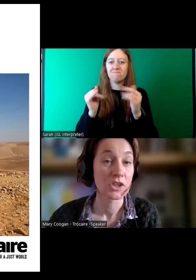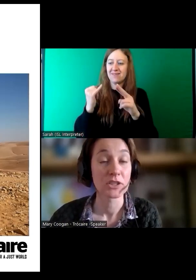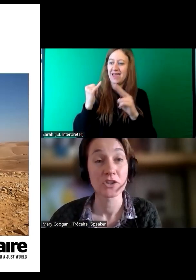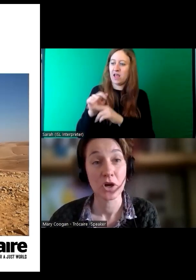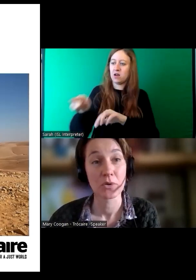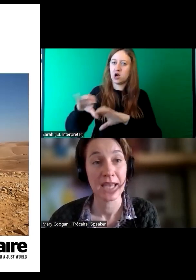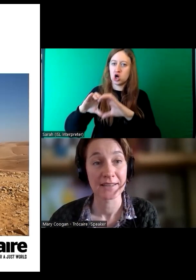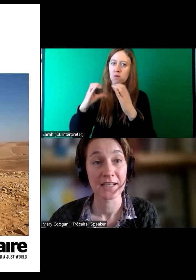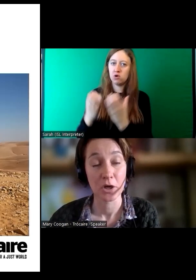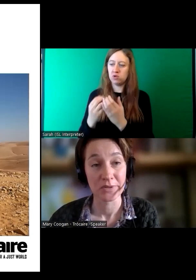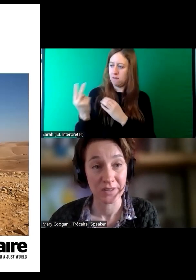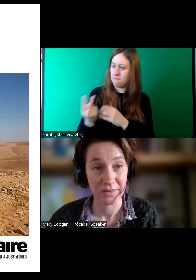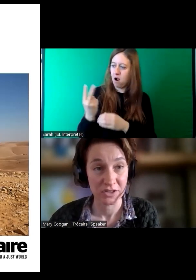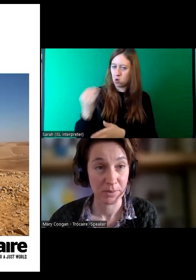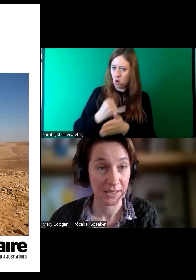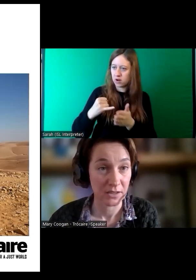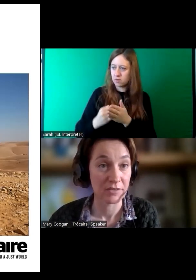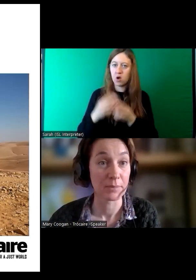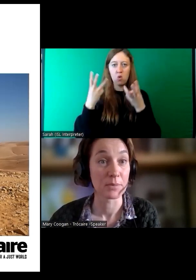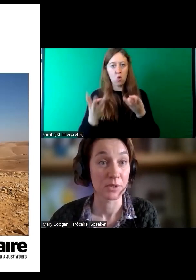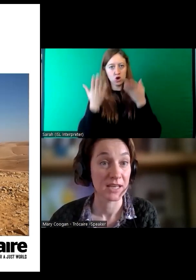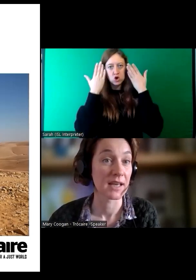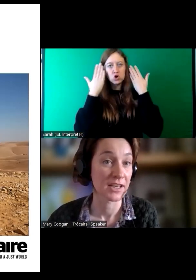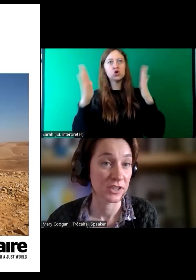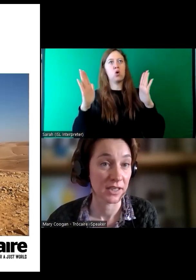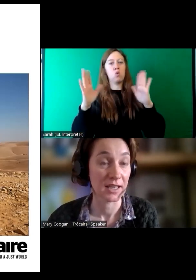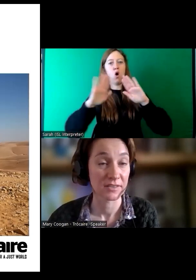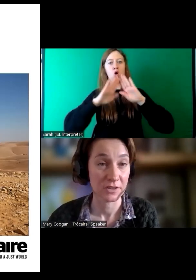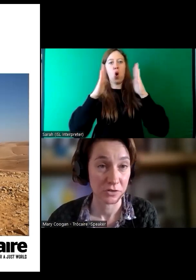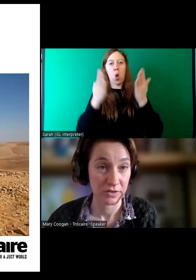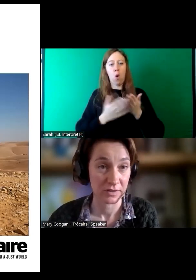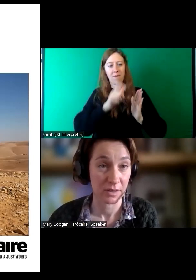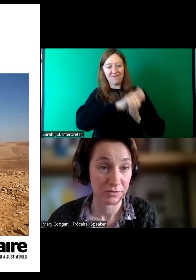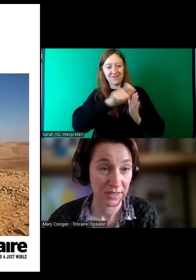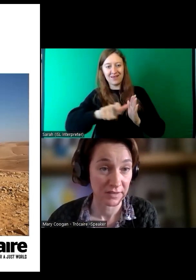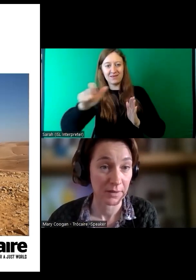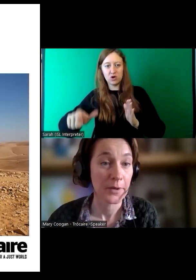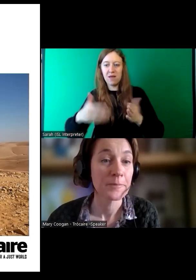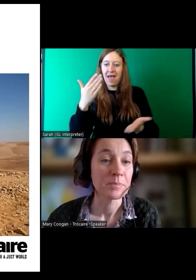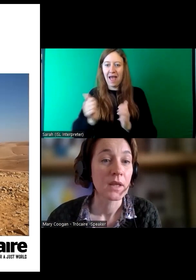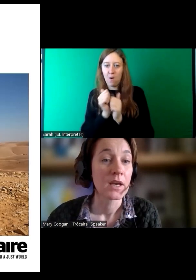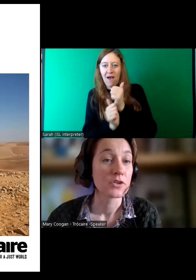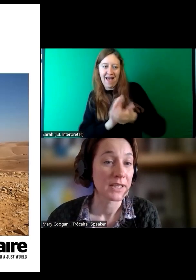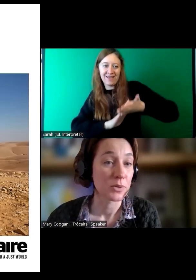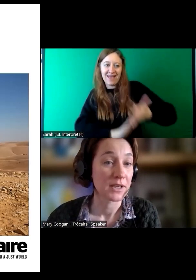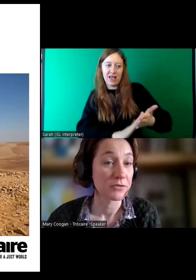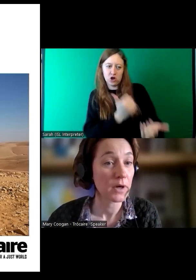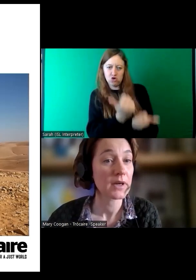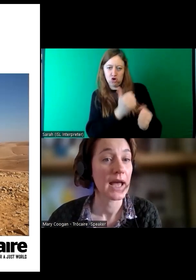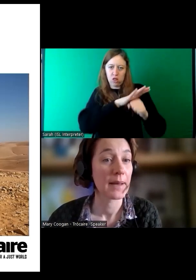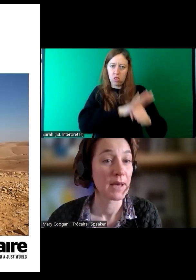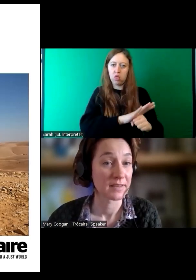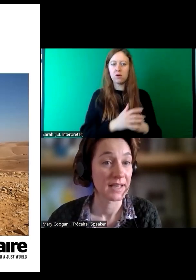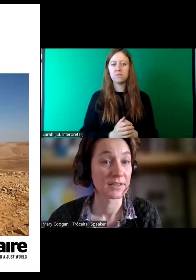communities to really show again that global citizenship angle of how people were taking action against the injustice that they were facing.